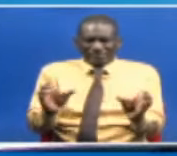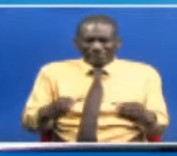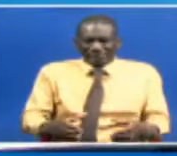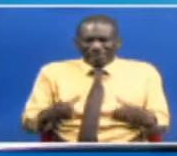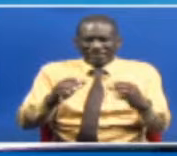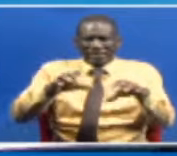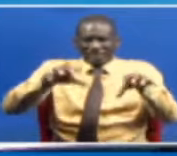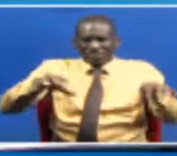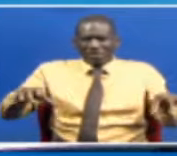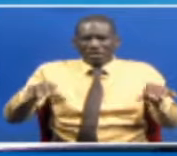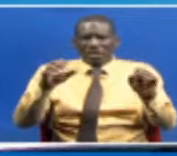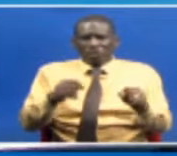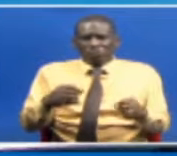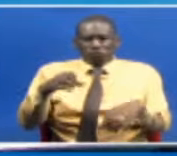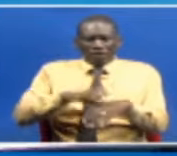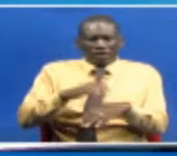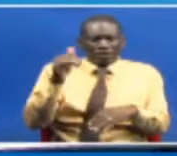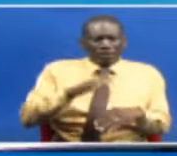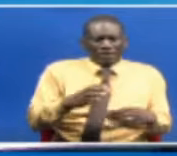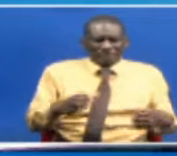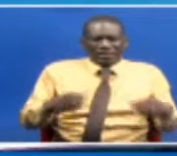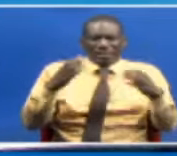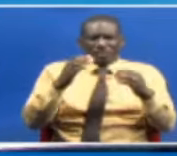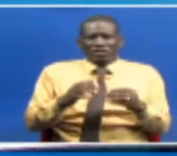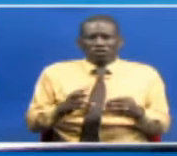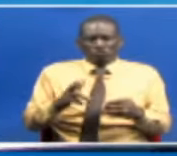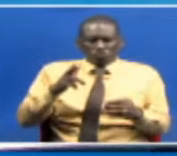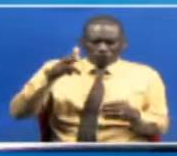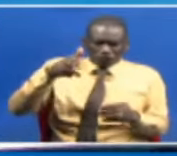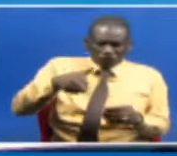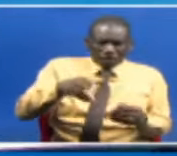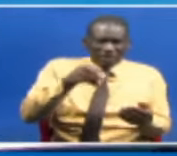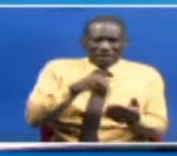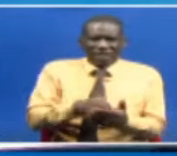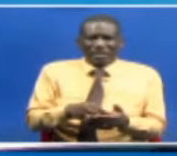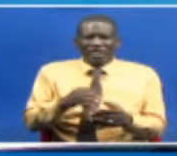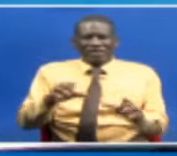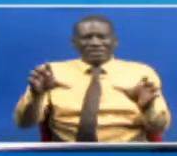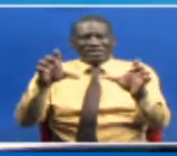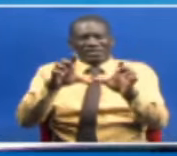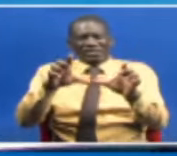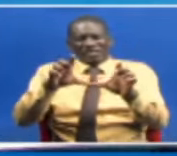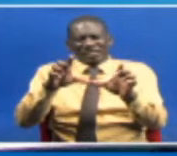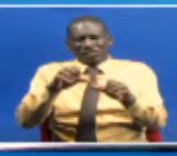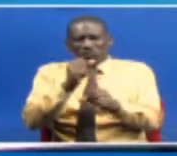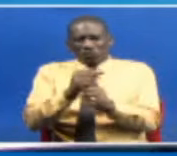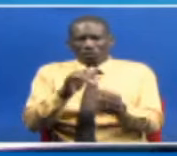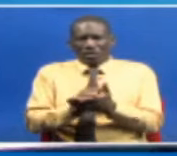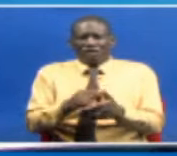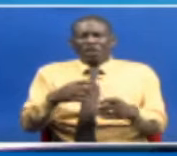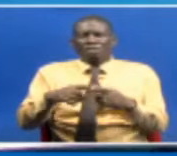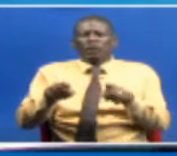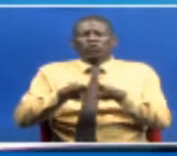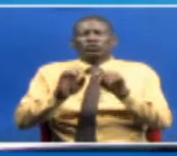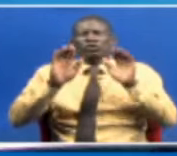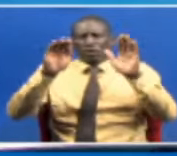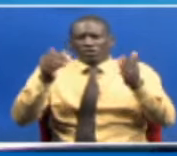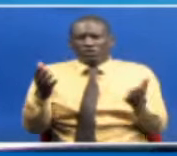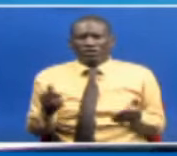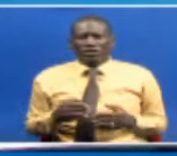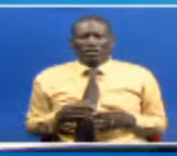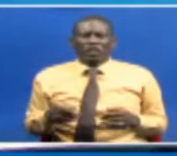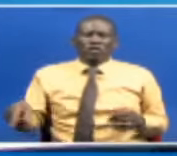be able to get back their cylinders for refilling because they are certified and licensed to do so. But more importantly, we